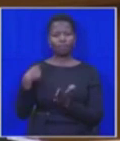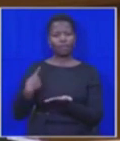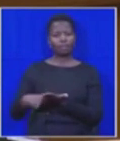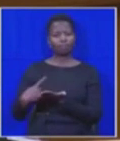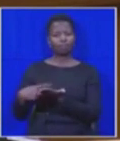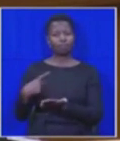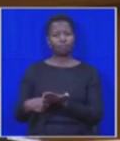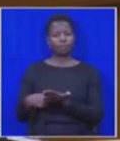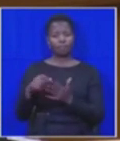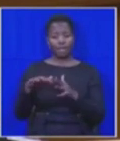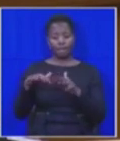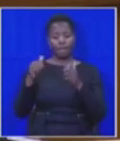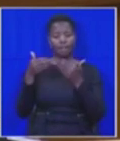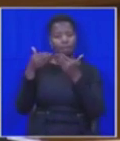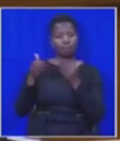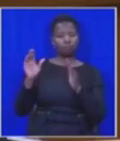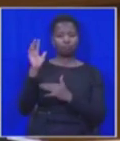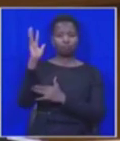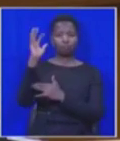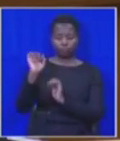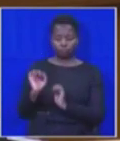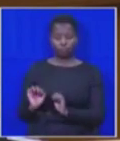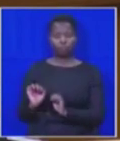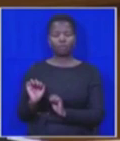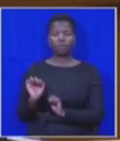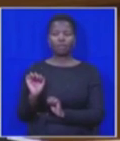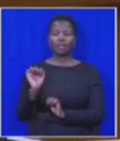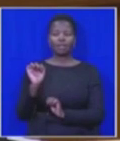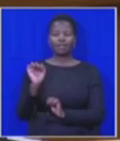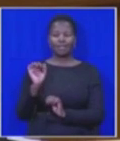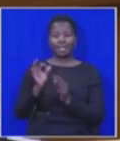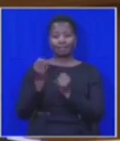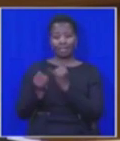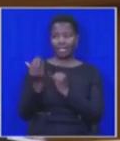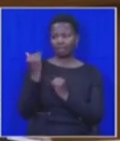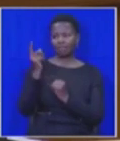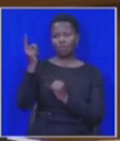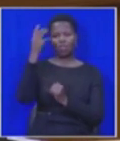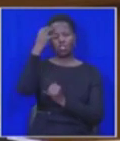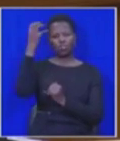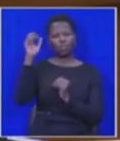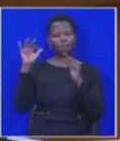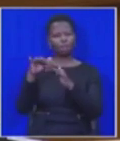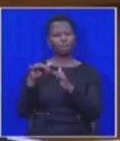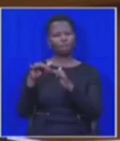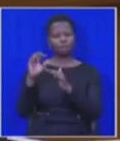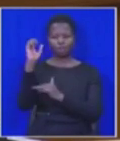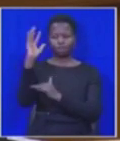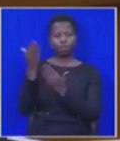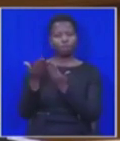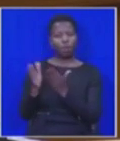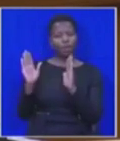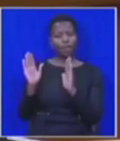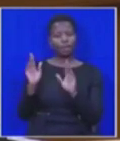opening address to the National House of Traditional Leaders, members deliberated